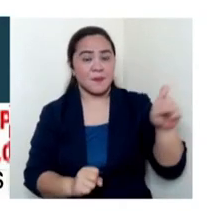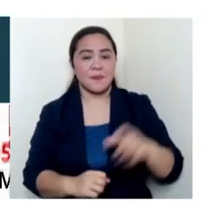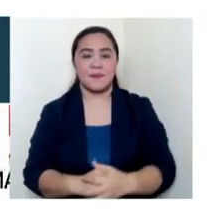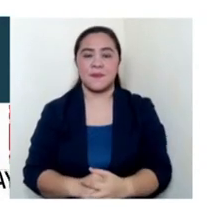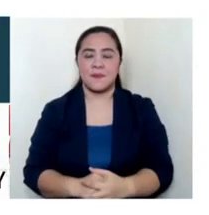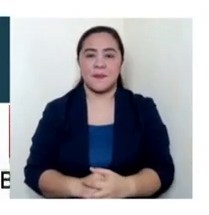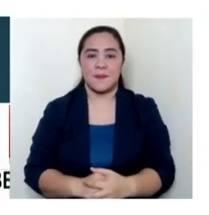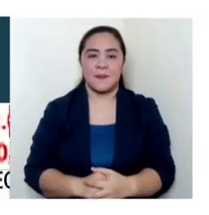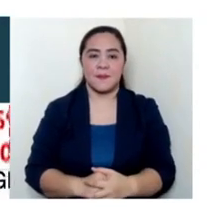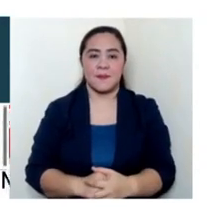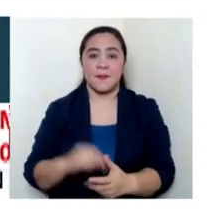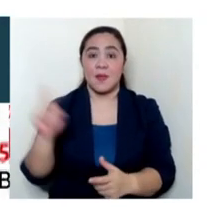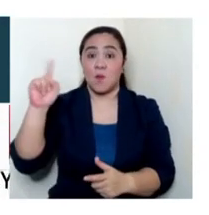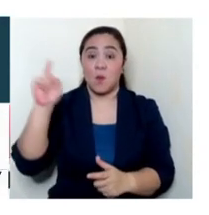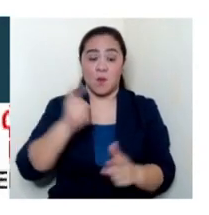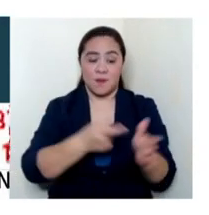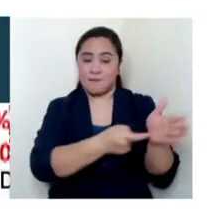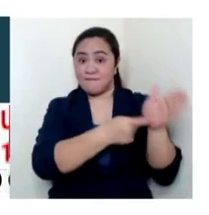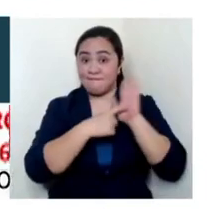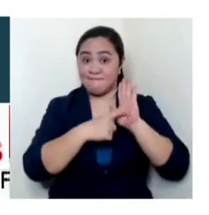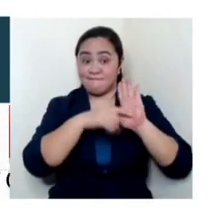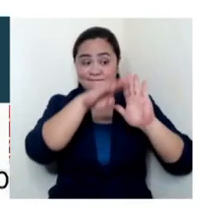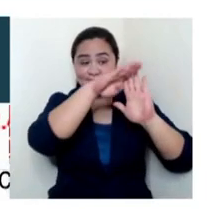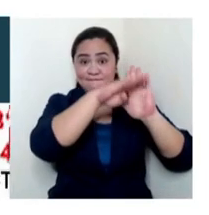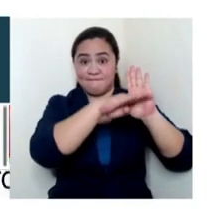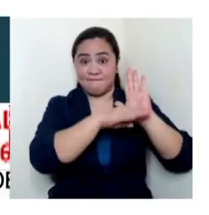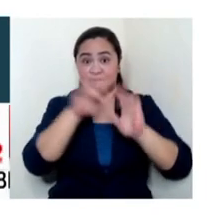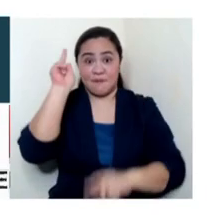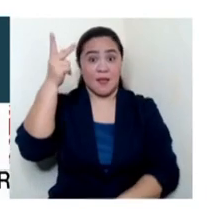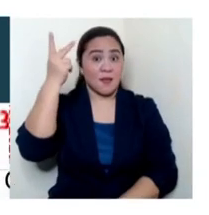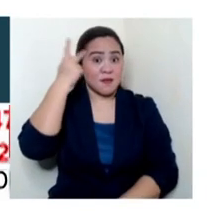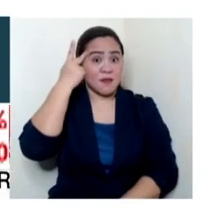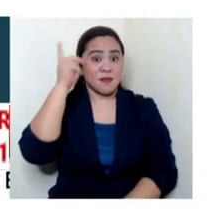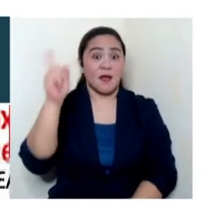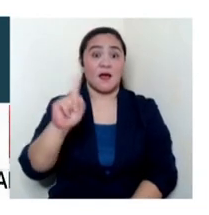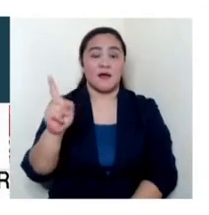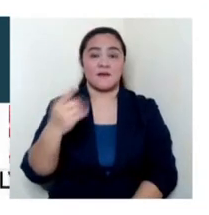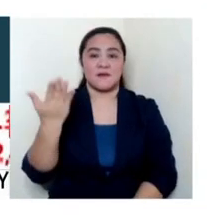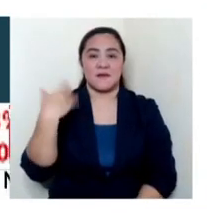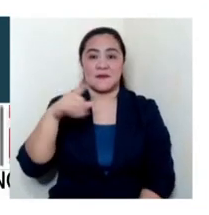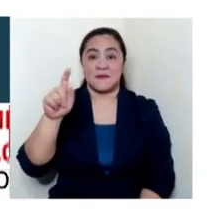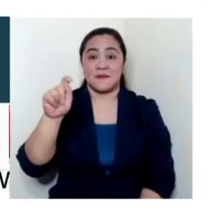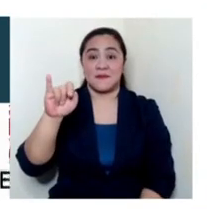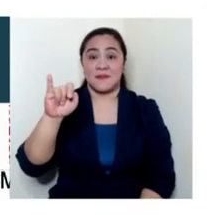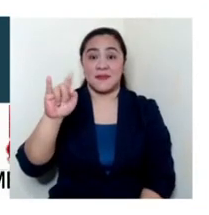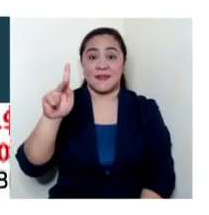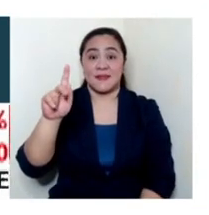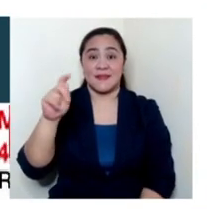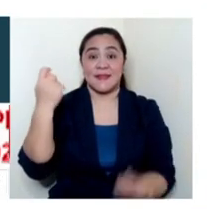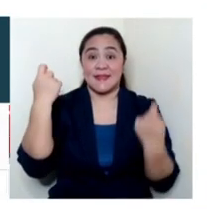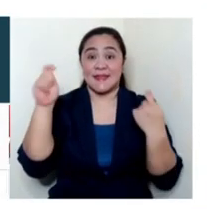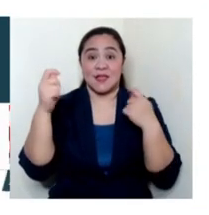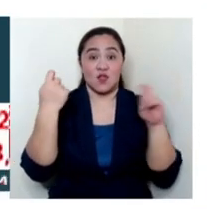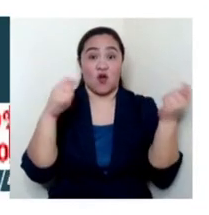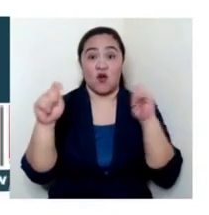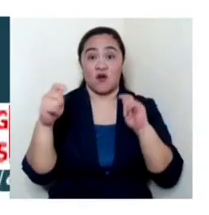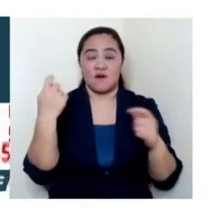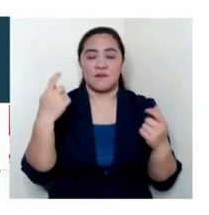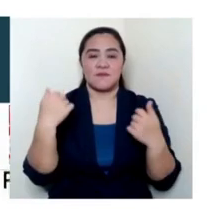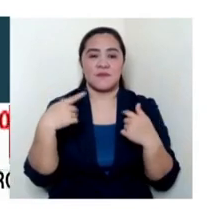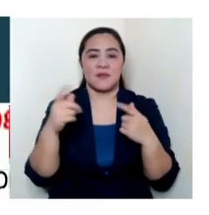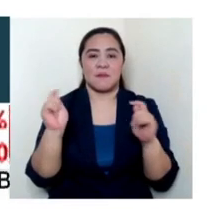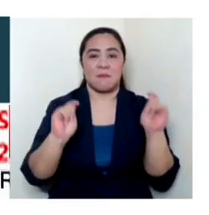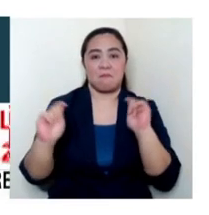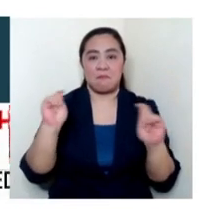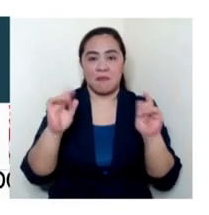Carmina, yung requirement ng presidency ay napaka-basic. Nakita ko nga sa TikTok na mas marami pang requirements ng security guard kaysa